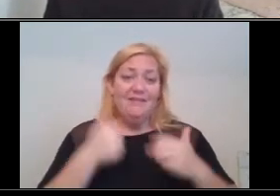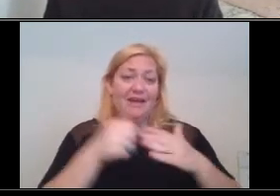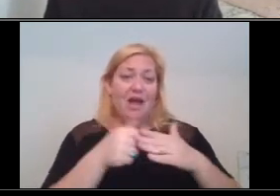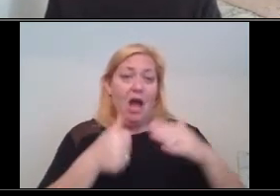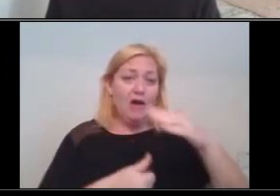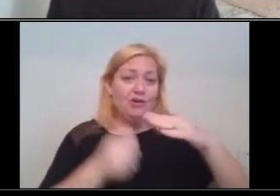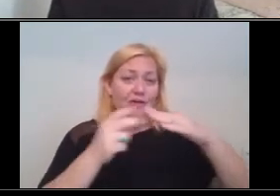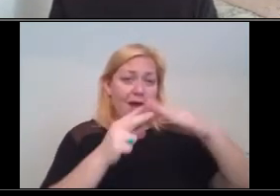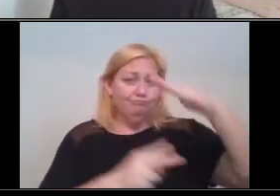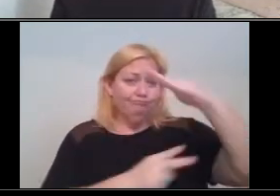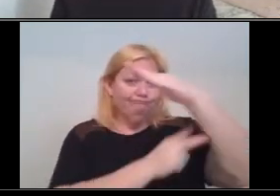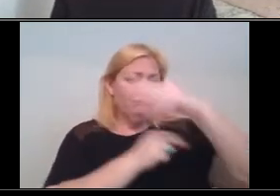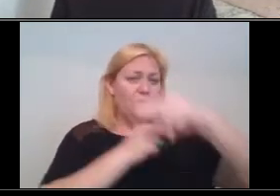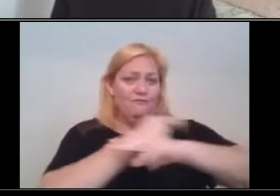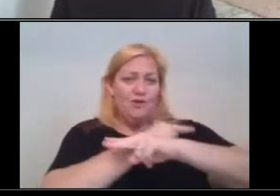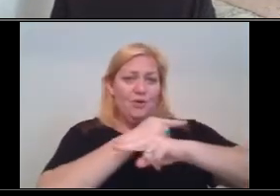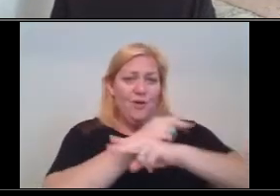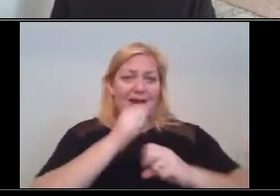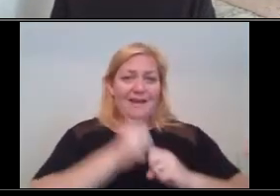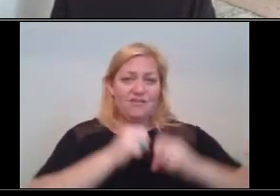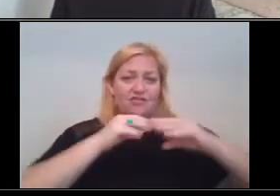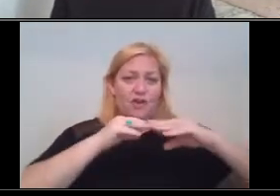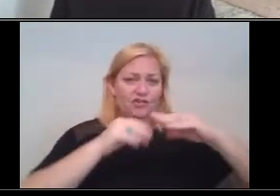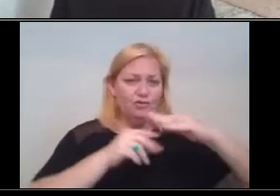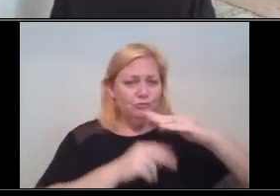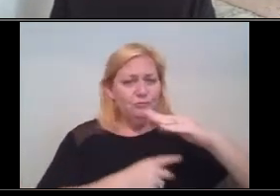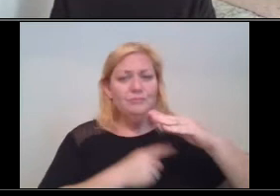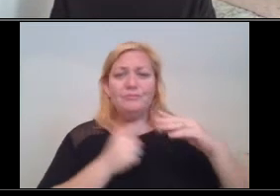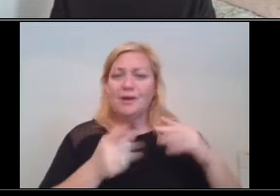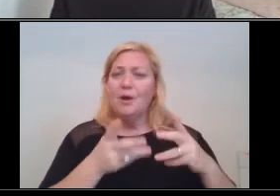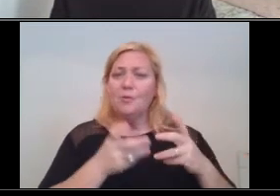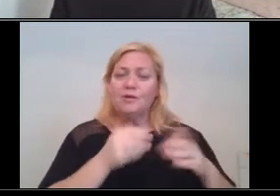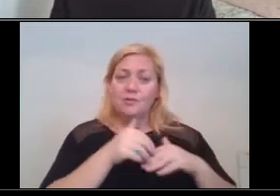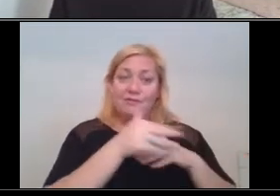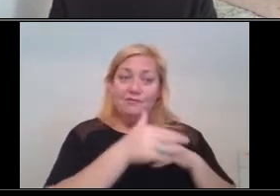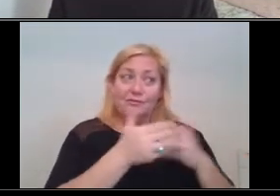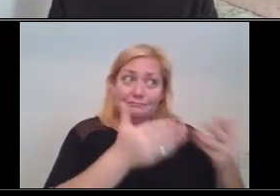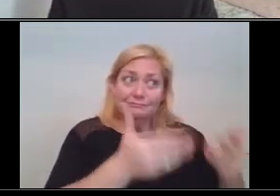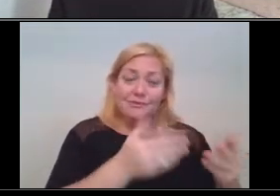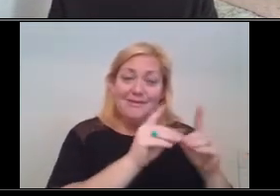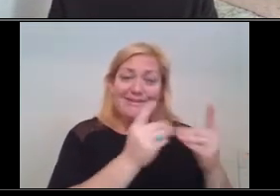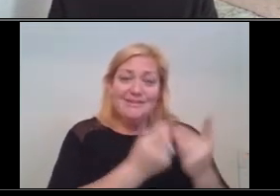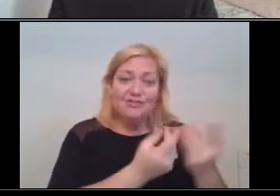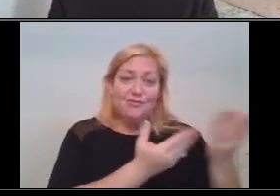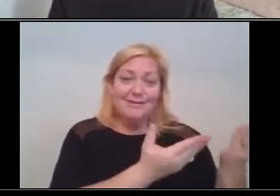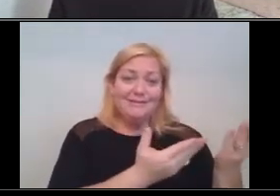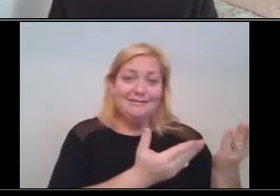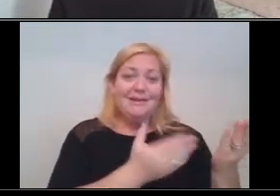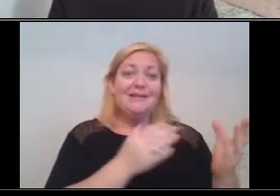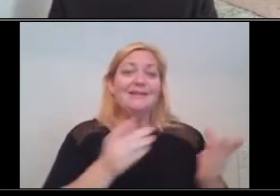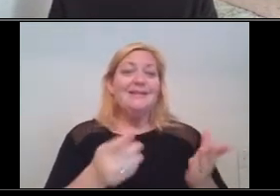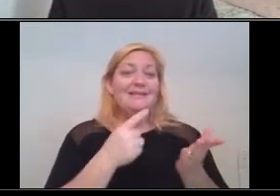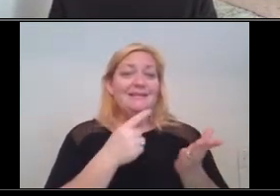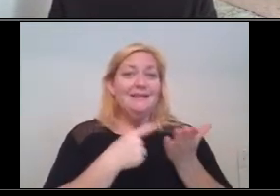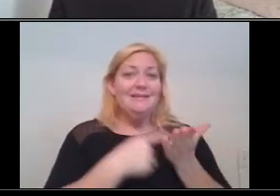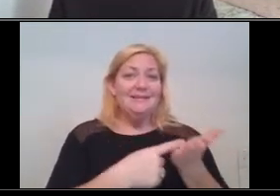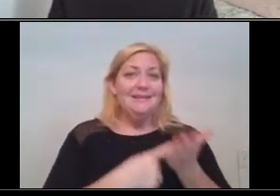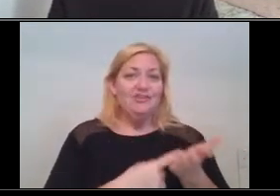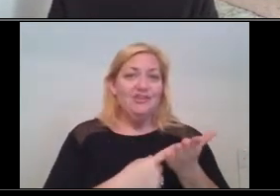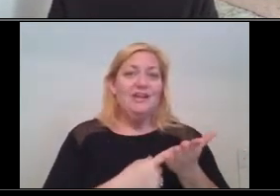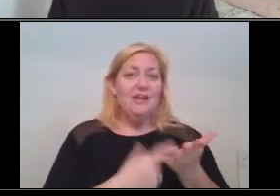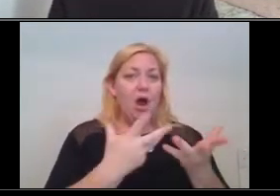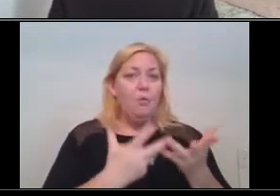recognize that, but I'd really like to defer to the district and take the discussion of the specific issues offline with